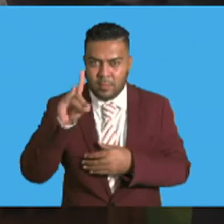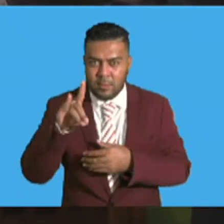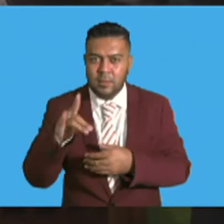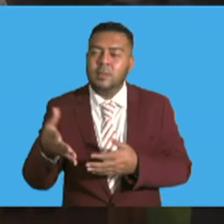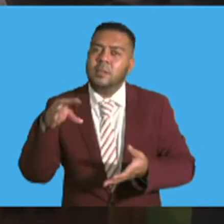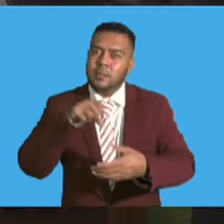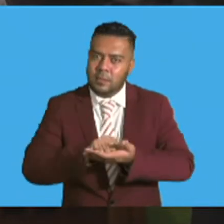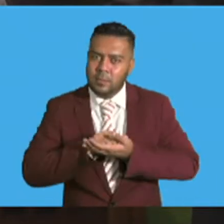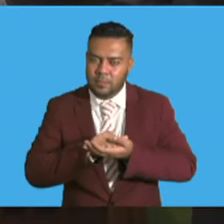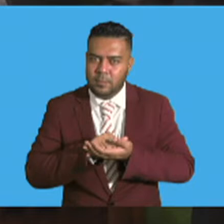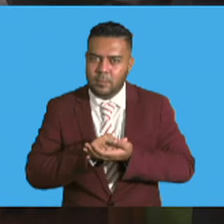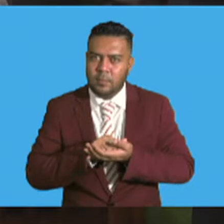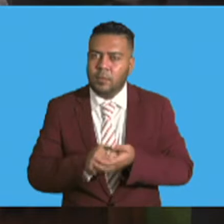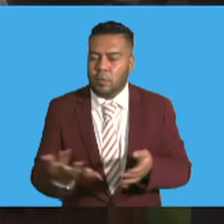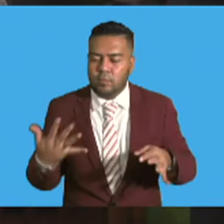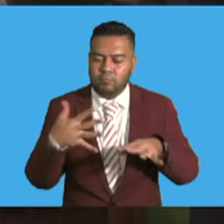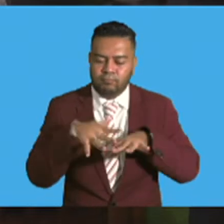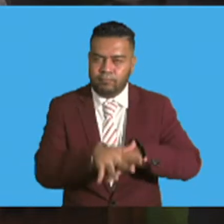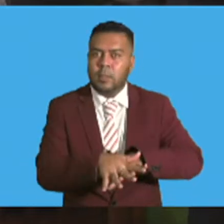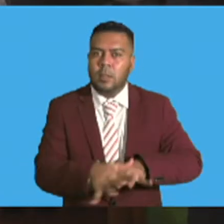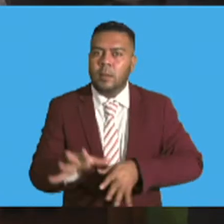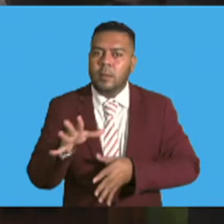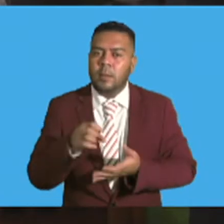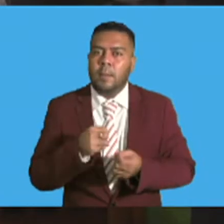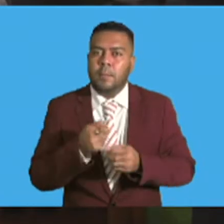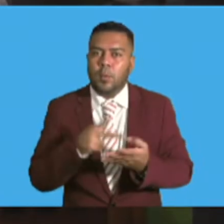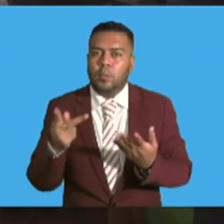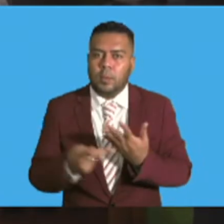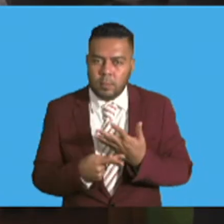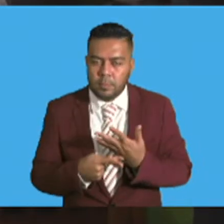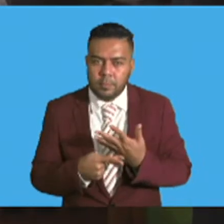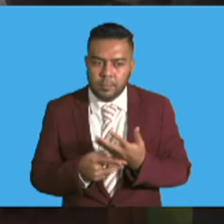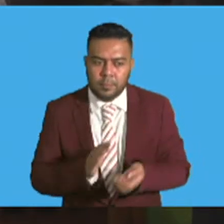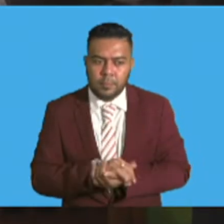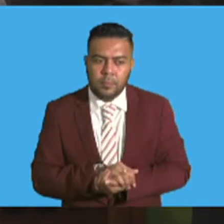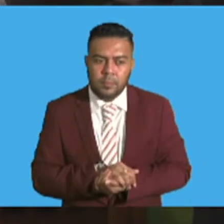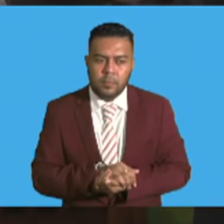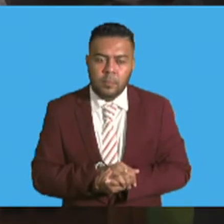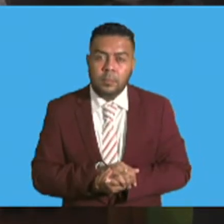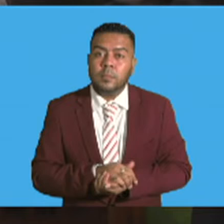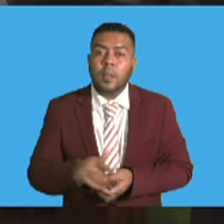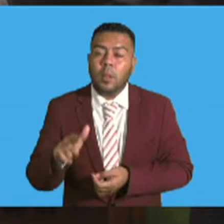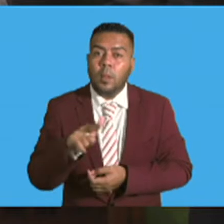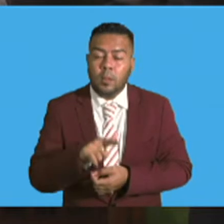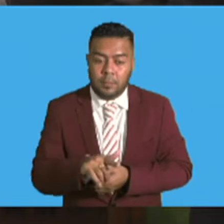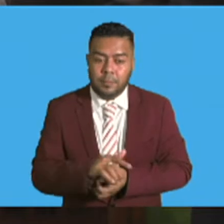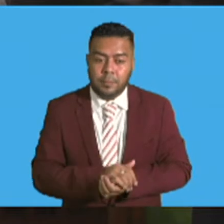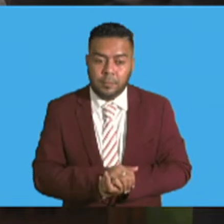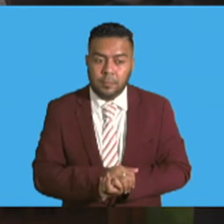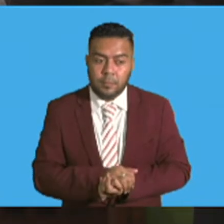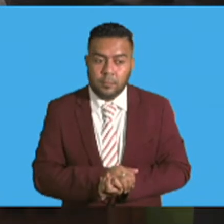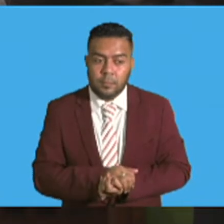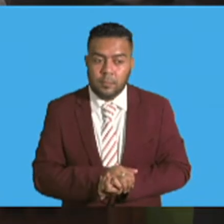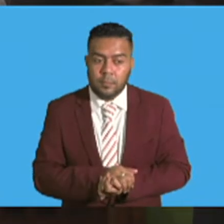at agricultural stations for crossbreeding programs of climate resilience and exotic breeds. Local